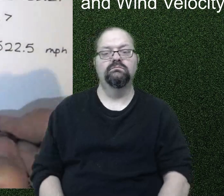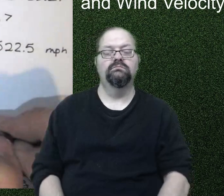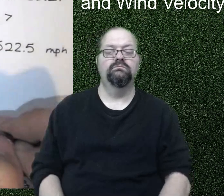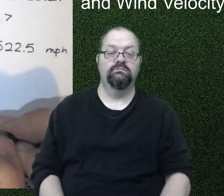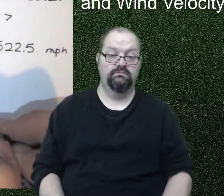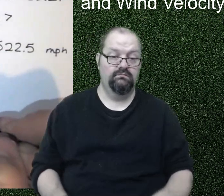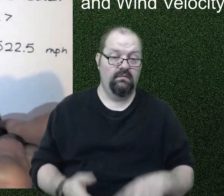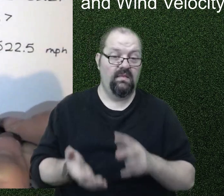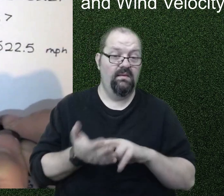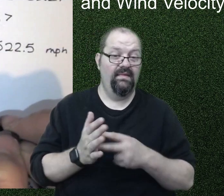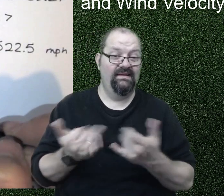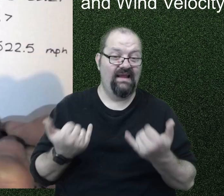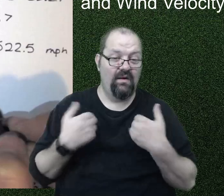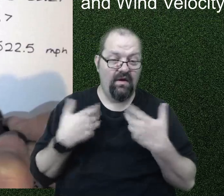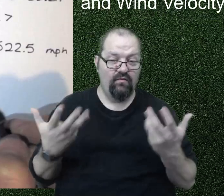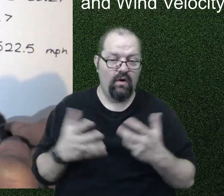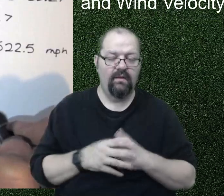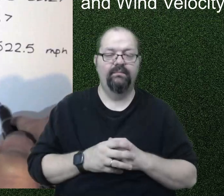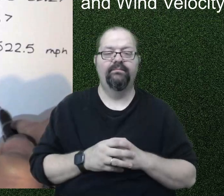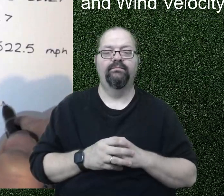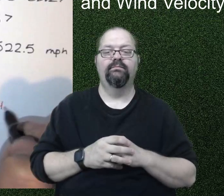And I get, in degree mode,